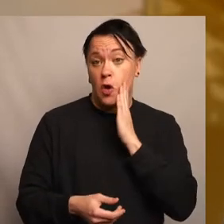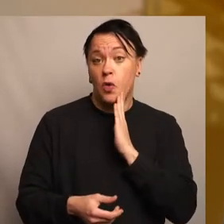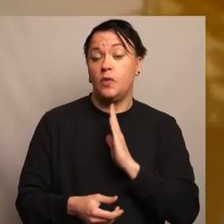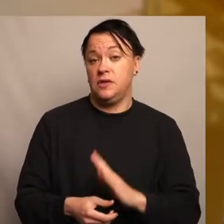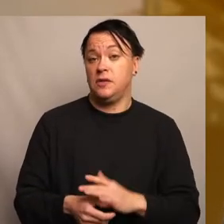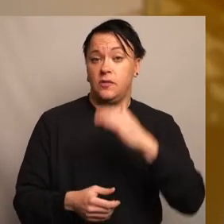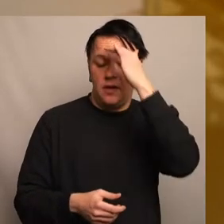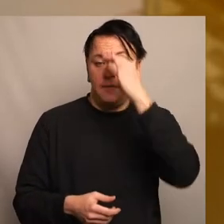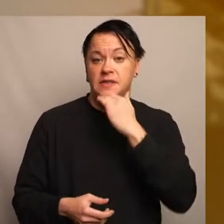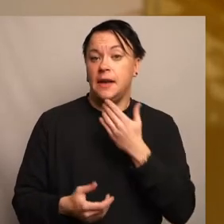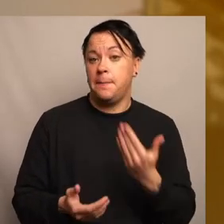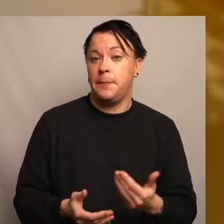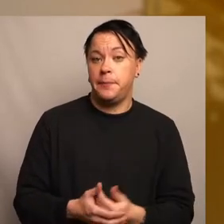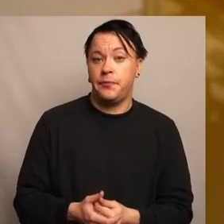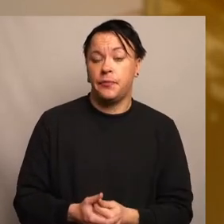realize?